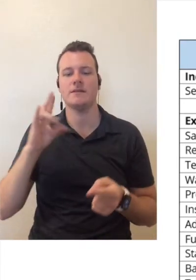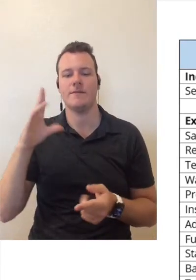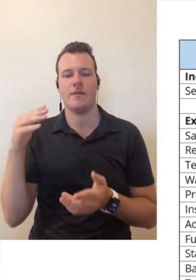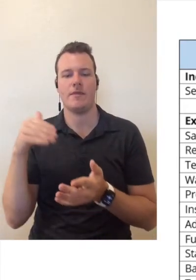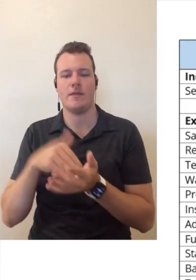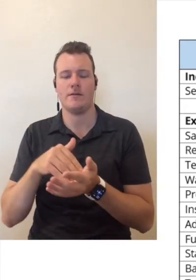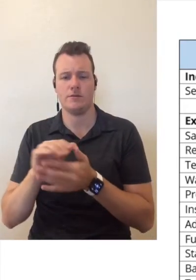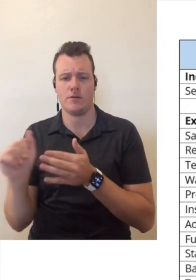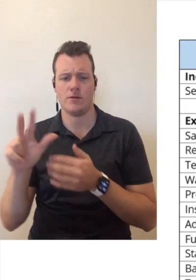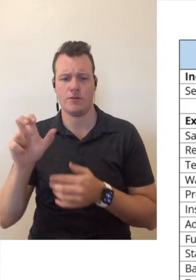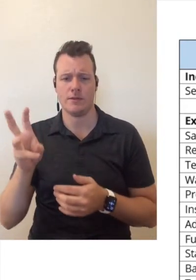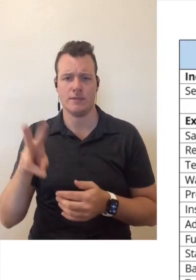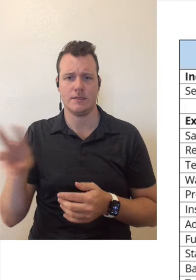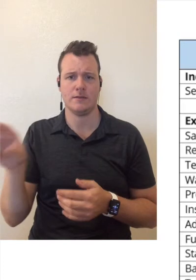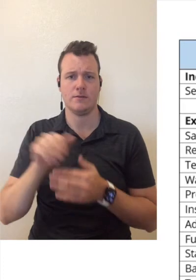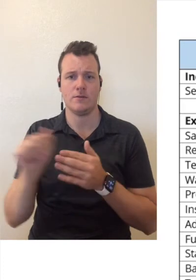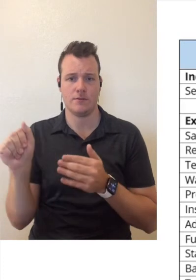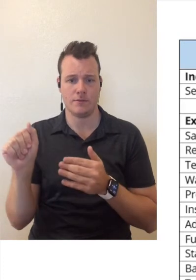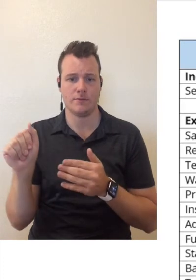parentheses, there's